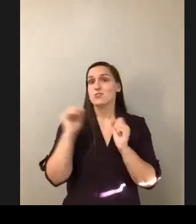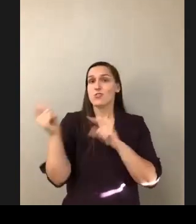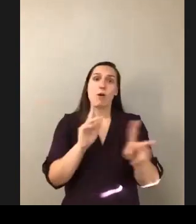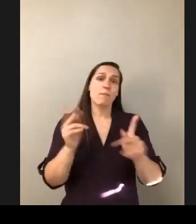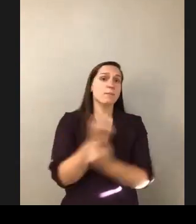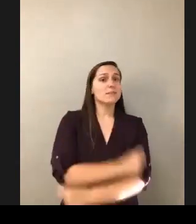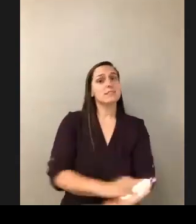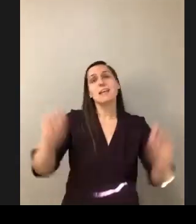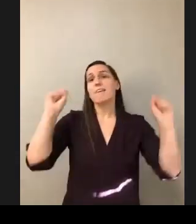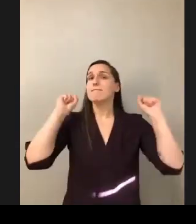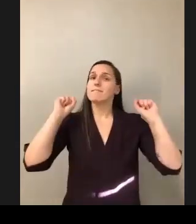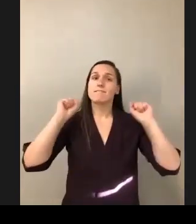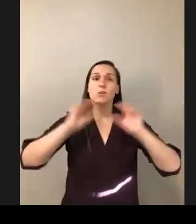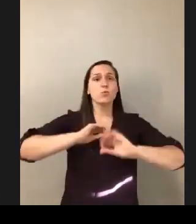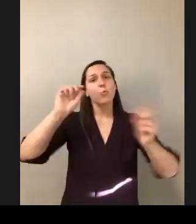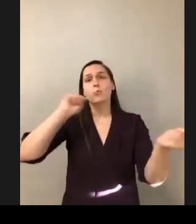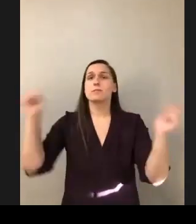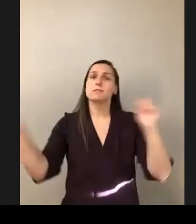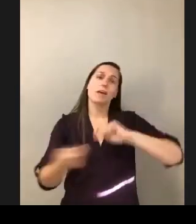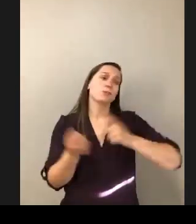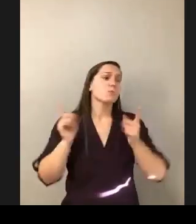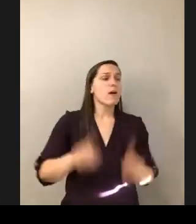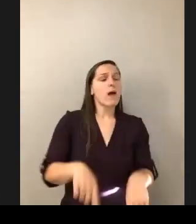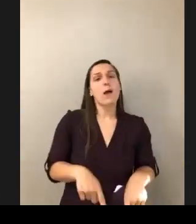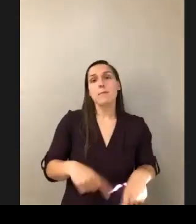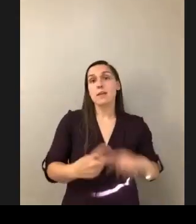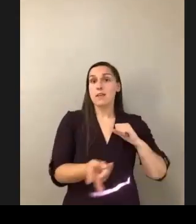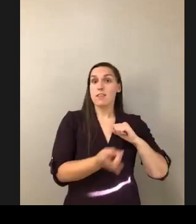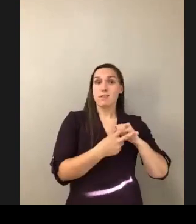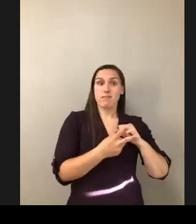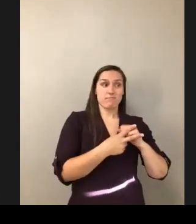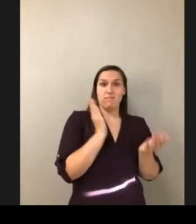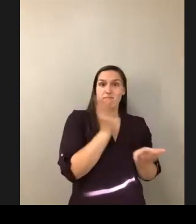that, these files can't be subpoenaed by